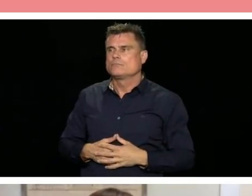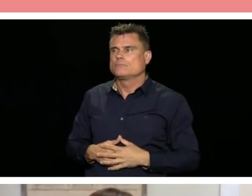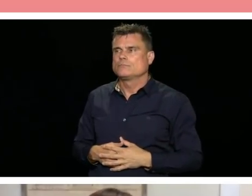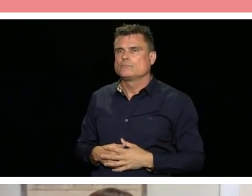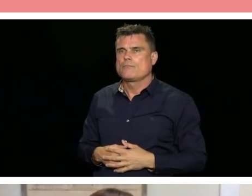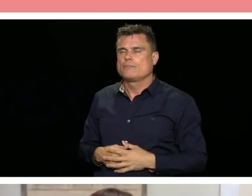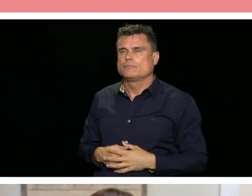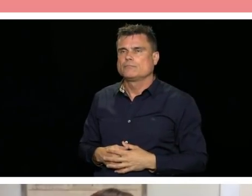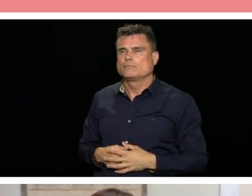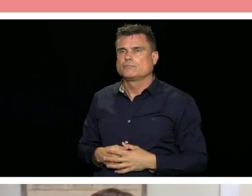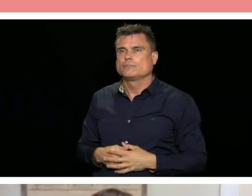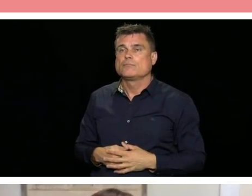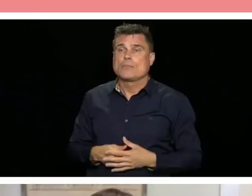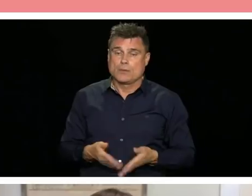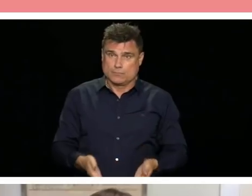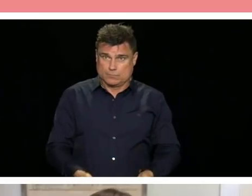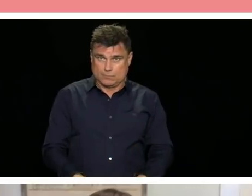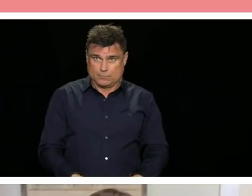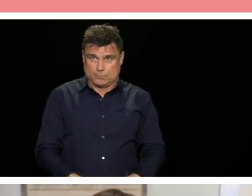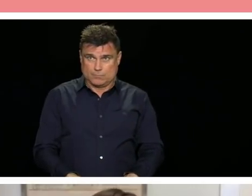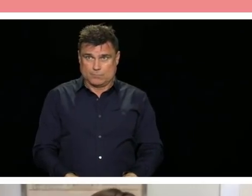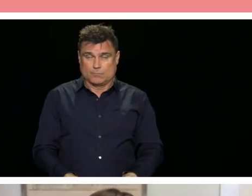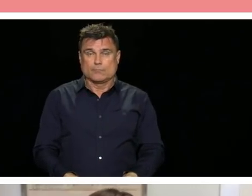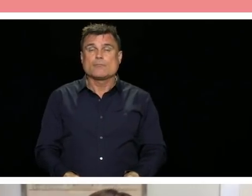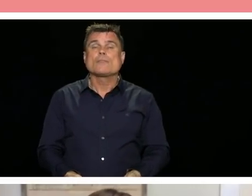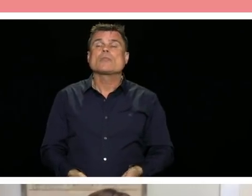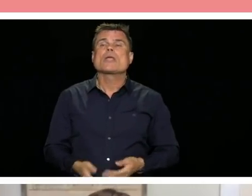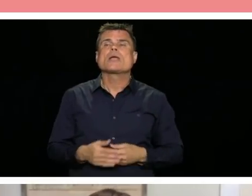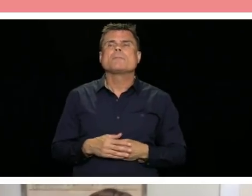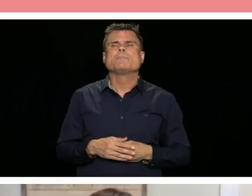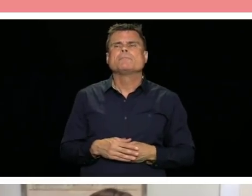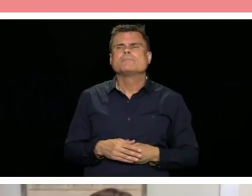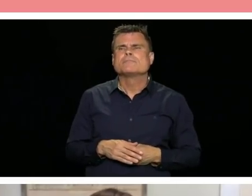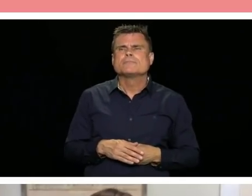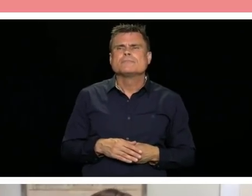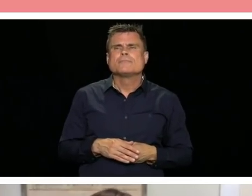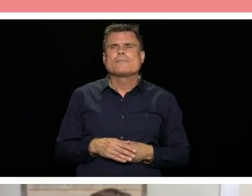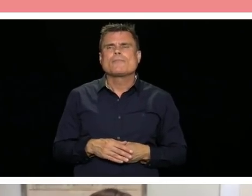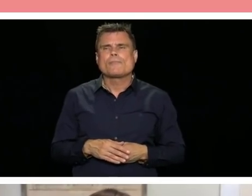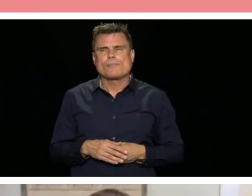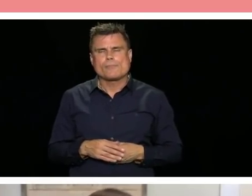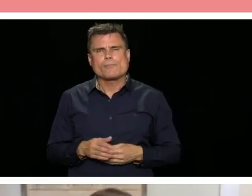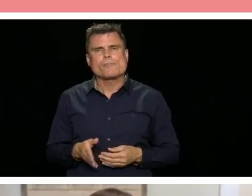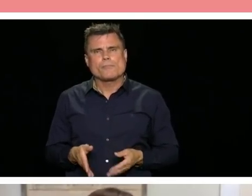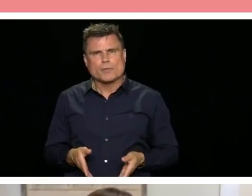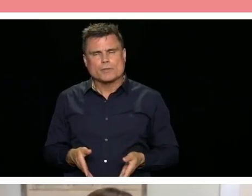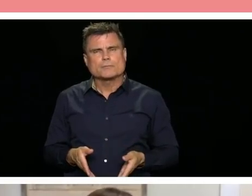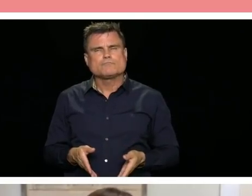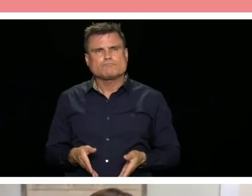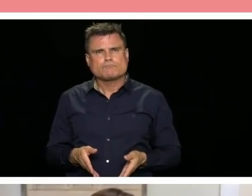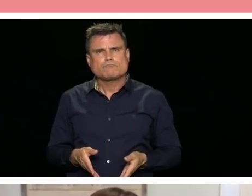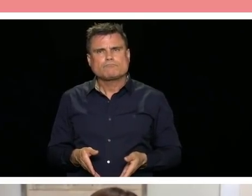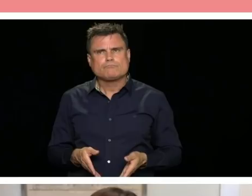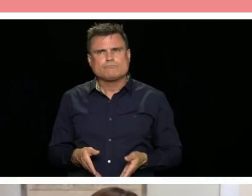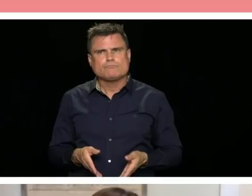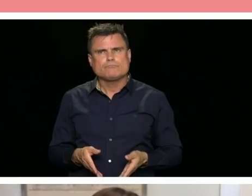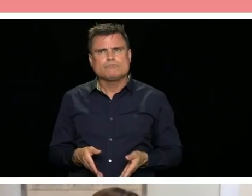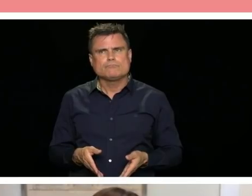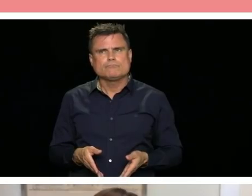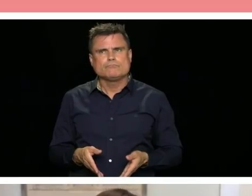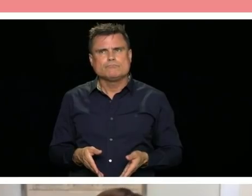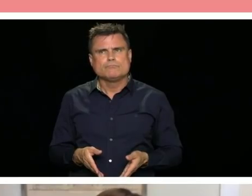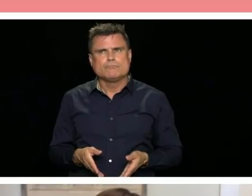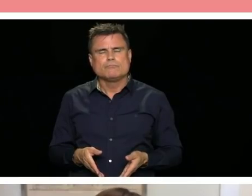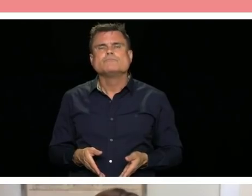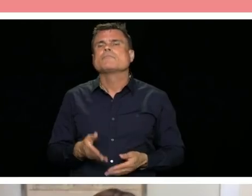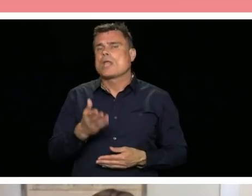not using the childcare spot for your children because you may not be working at this moment, that you don't have to pay for a fee to hold the